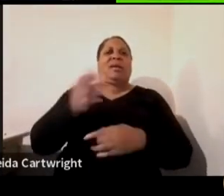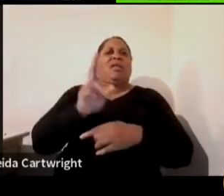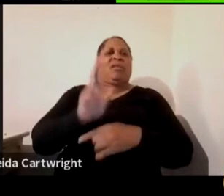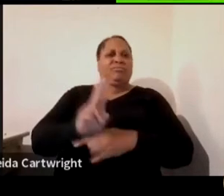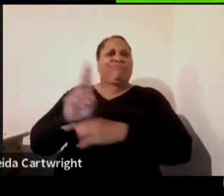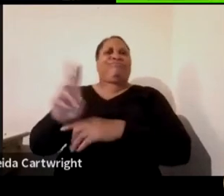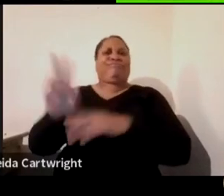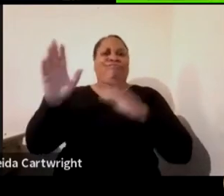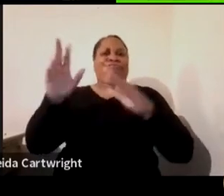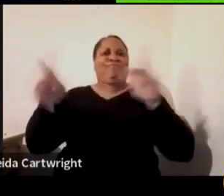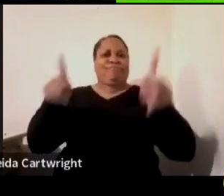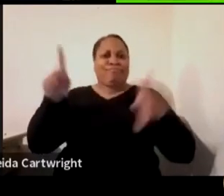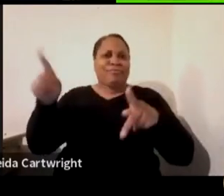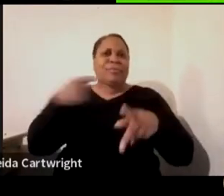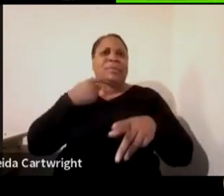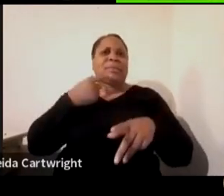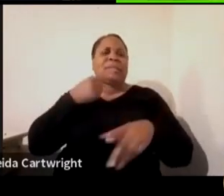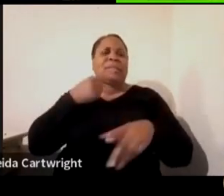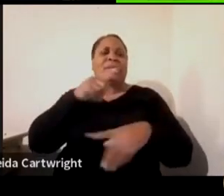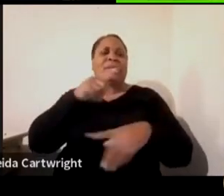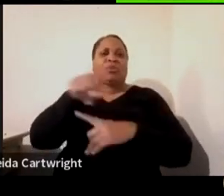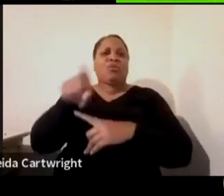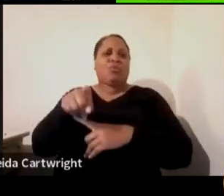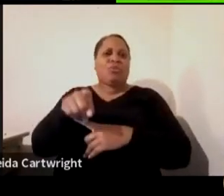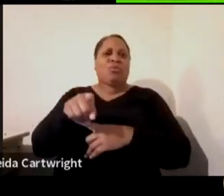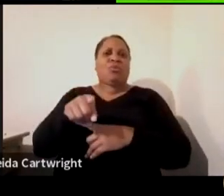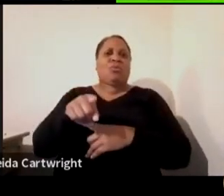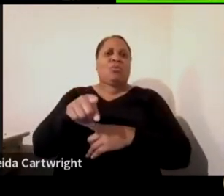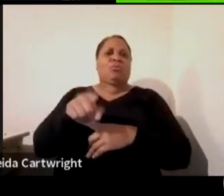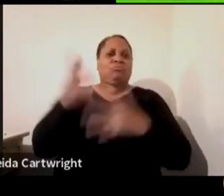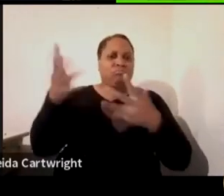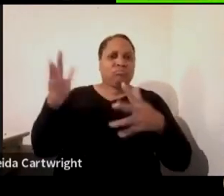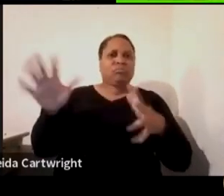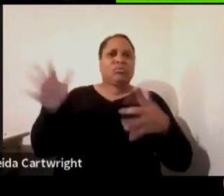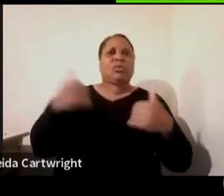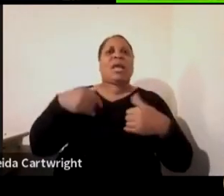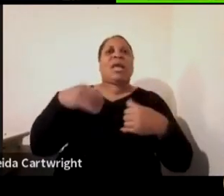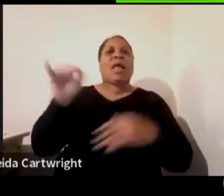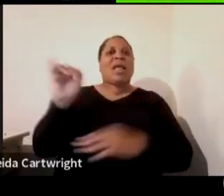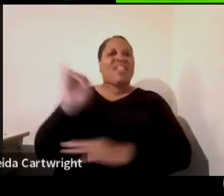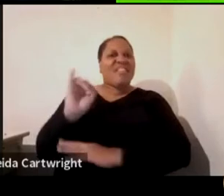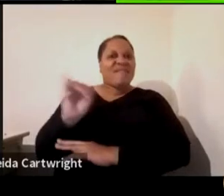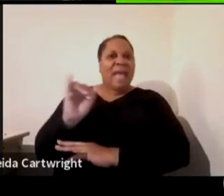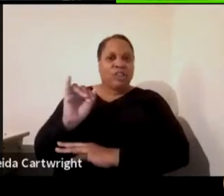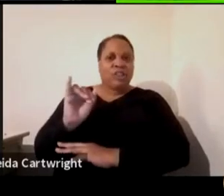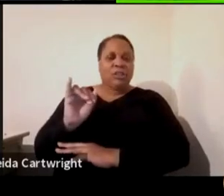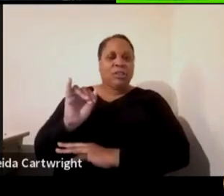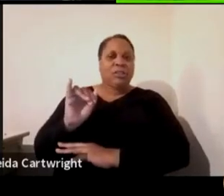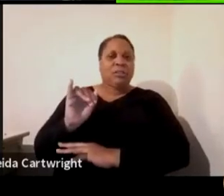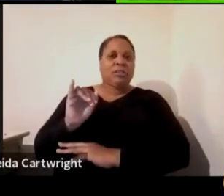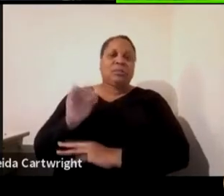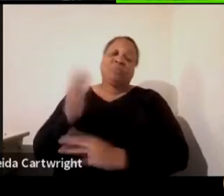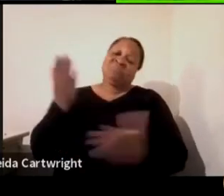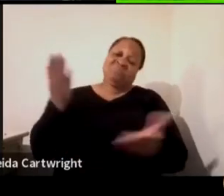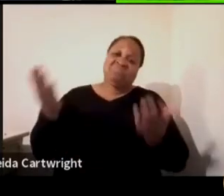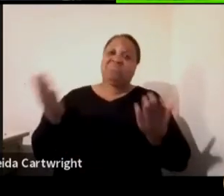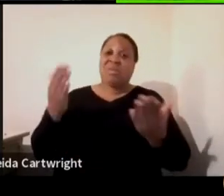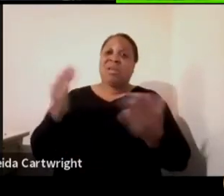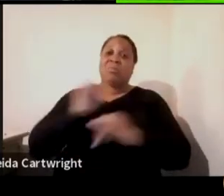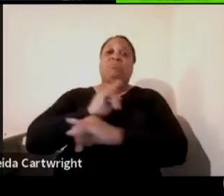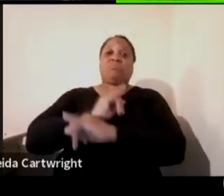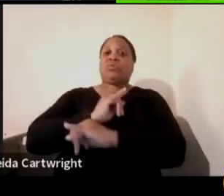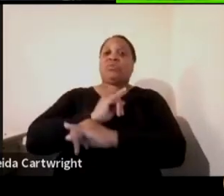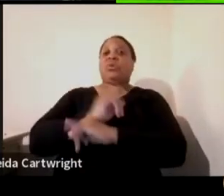that for those that have had the infection, that likely you're immune for at least